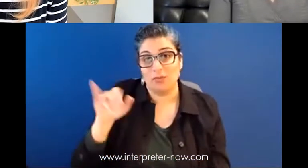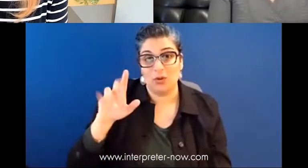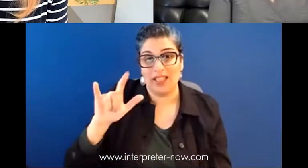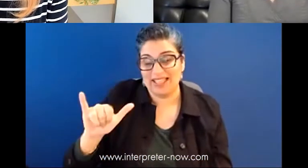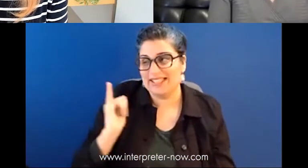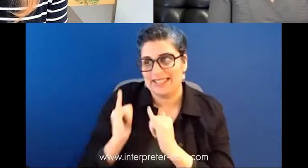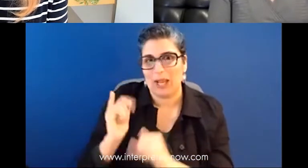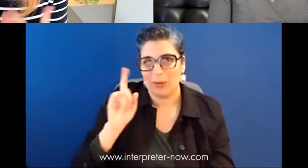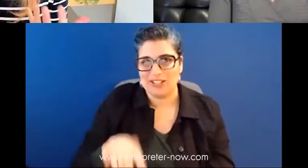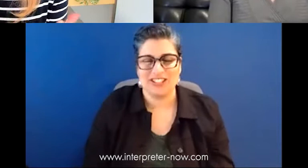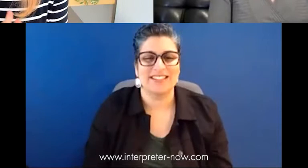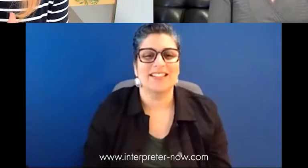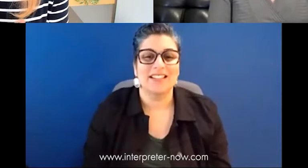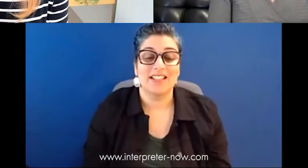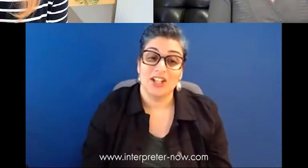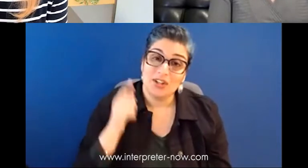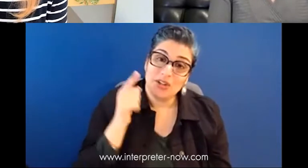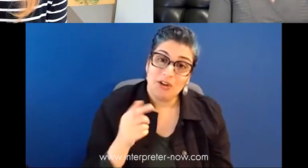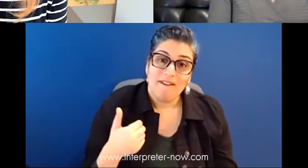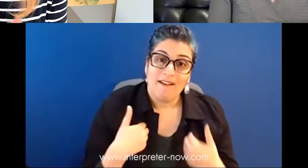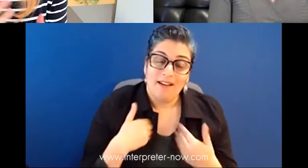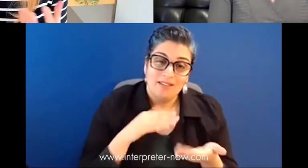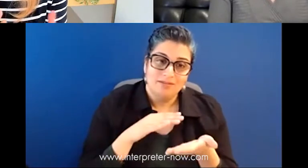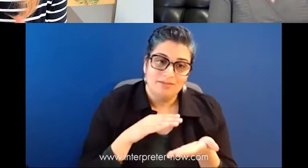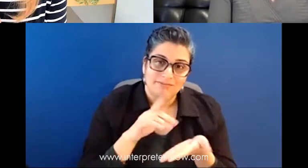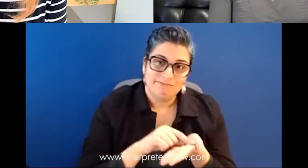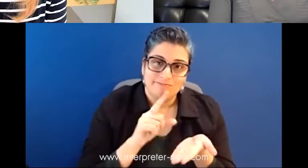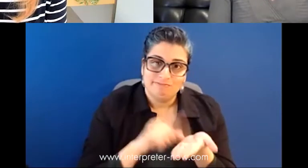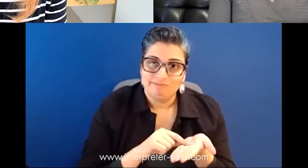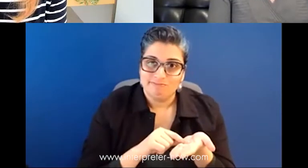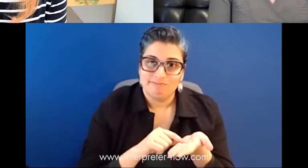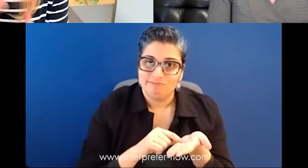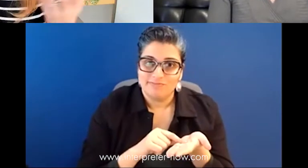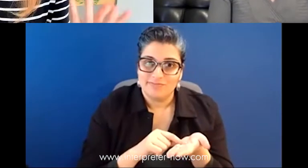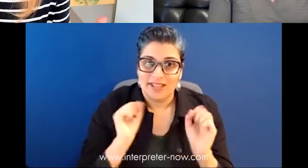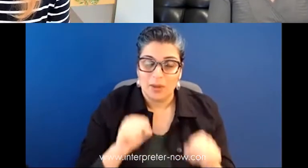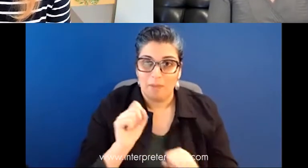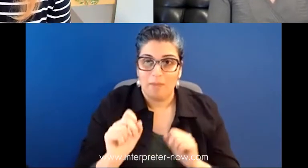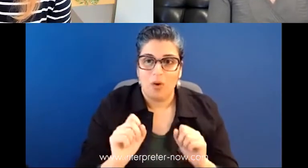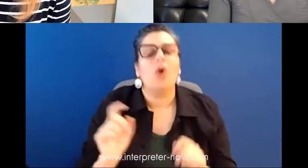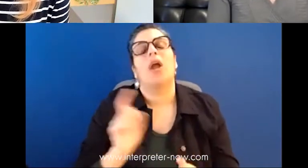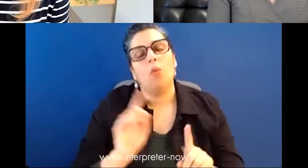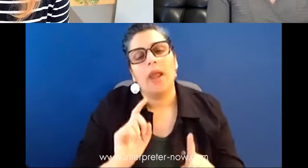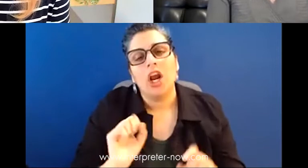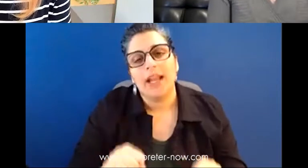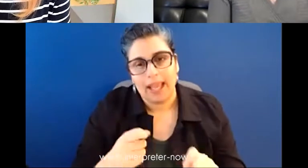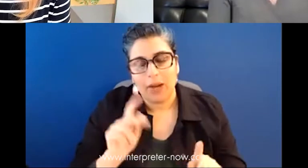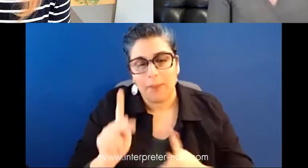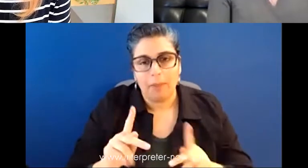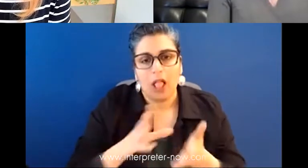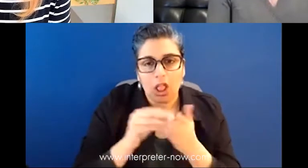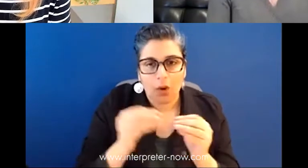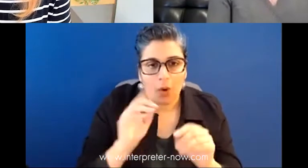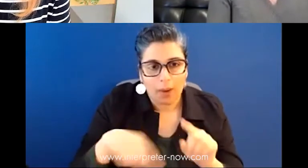is, do you have papers or anything written that people can learn? Where can people learn more? I guess the question.